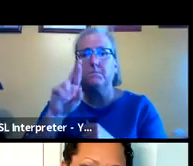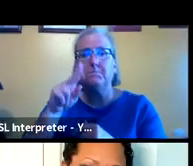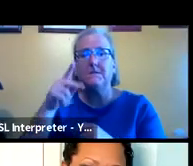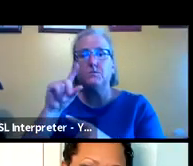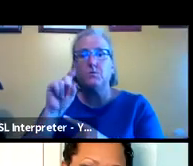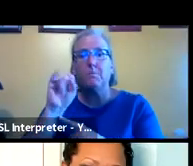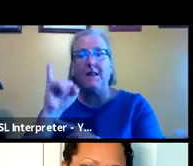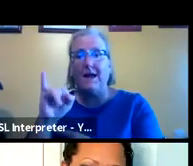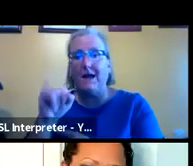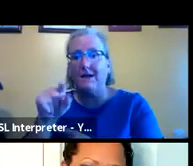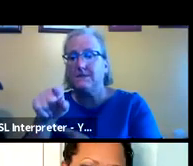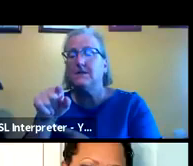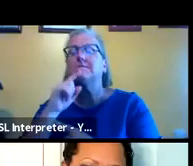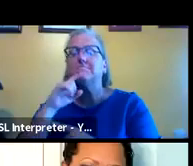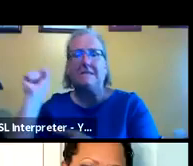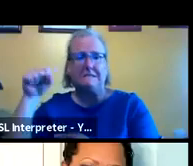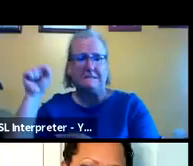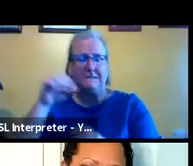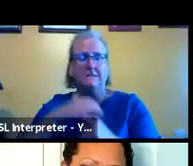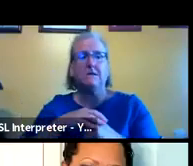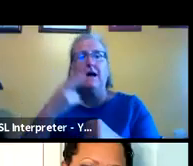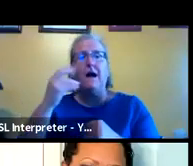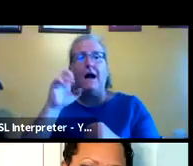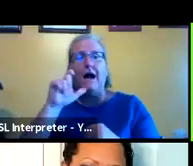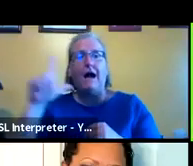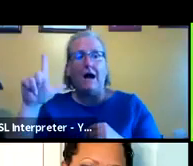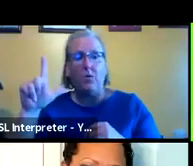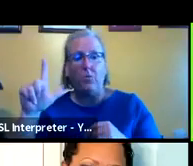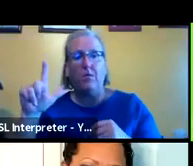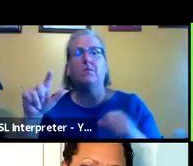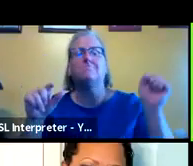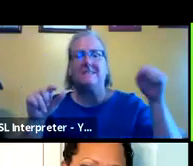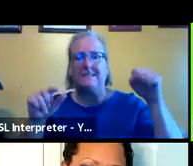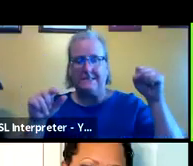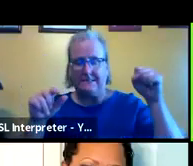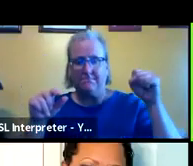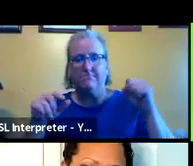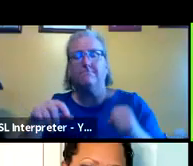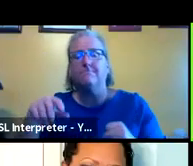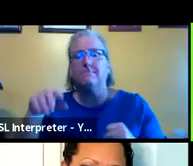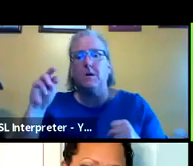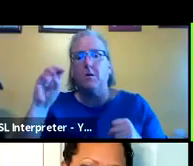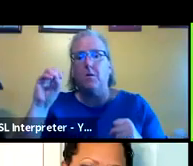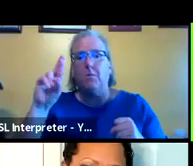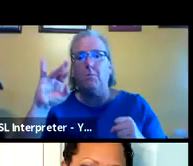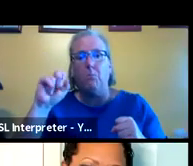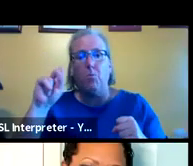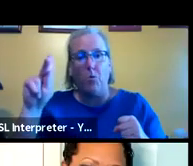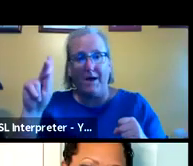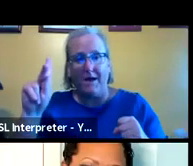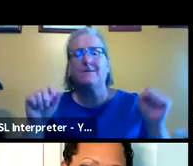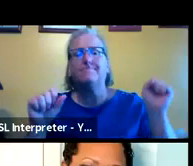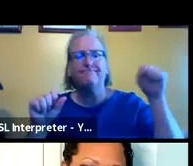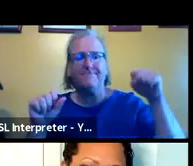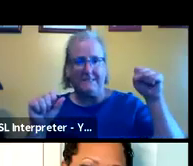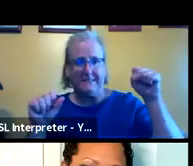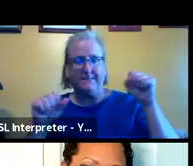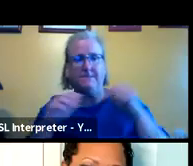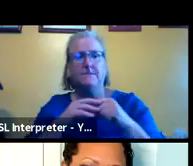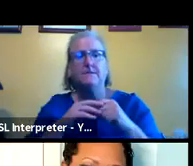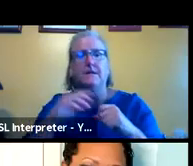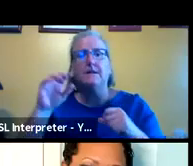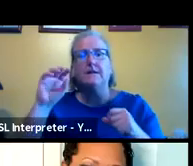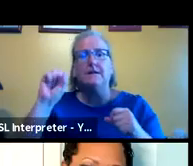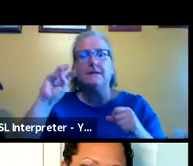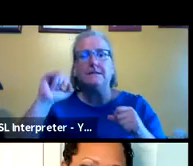Pulaski. Fred Pulaski, yes. Mr. Howell. Warren Howell, yes. Mrs. Moriak. Monica Moriak, yes. Mrs.